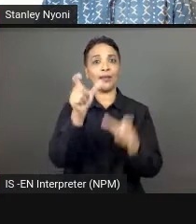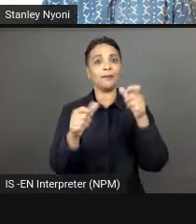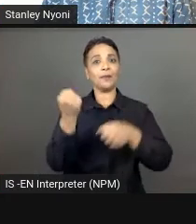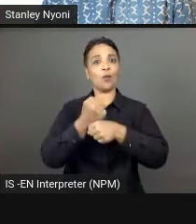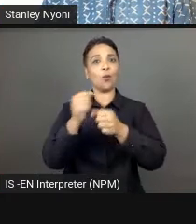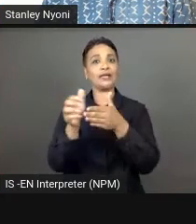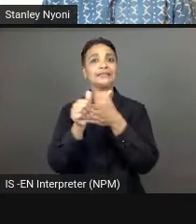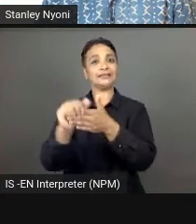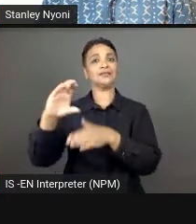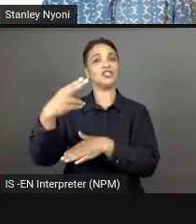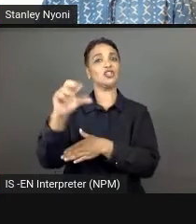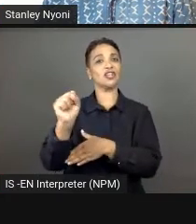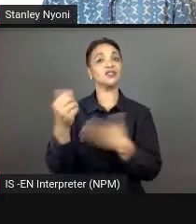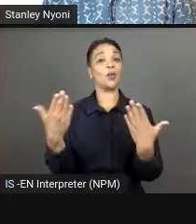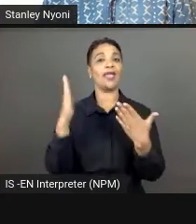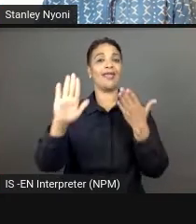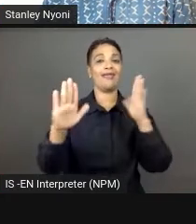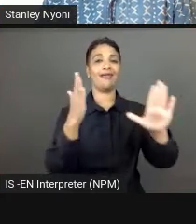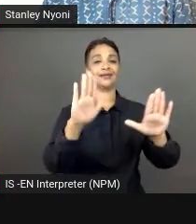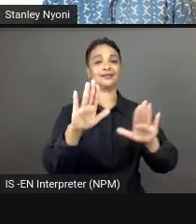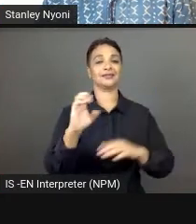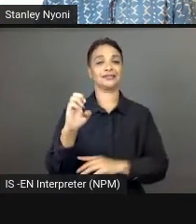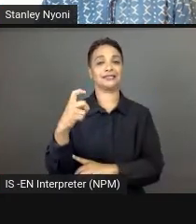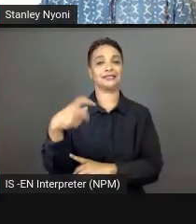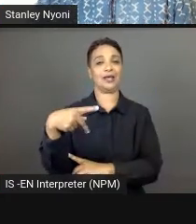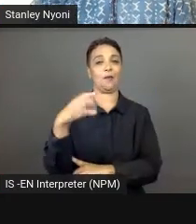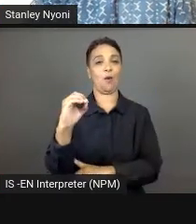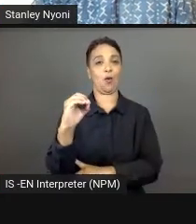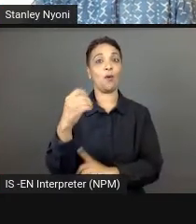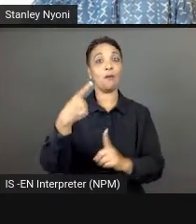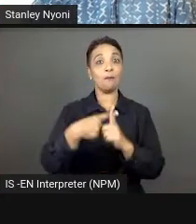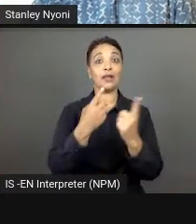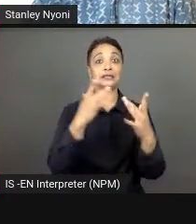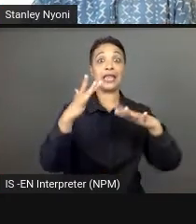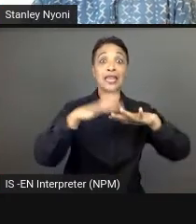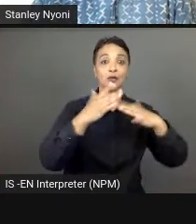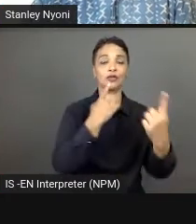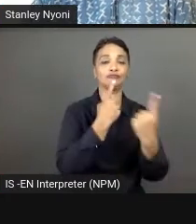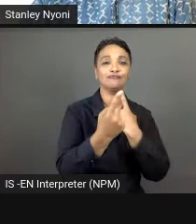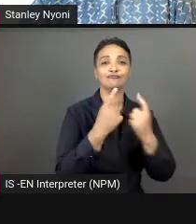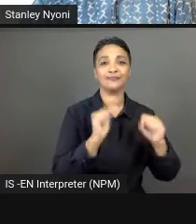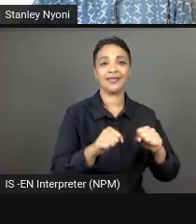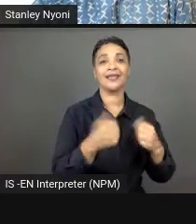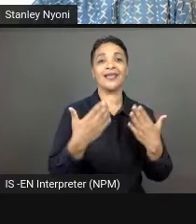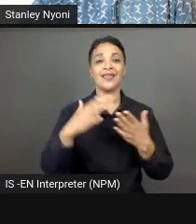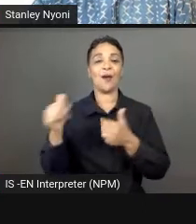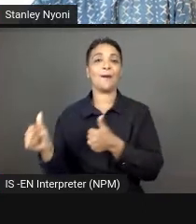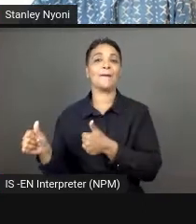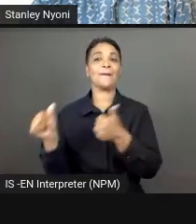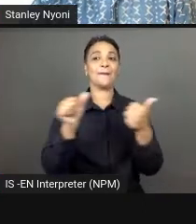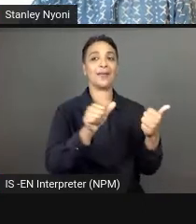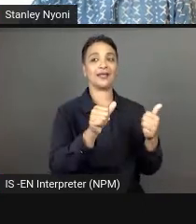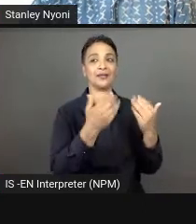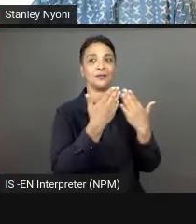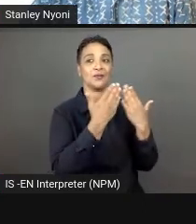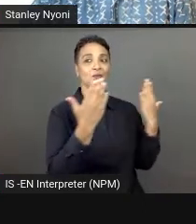network with each other at dedicated times. And let's go back to the word cloud and see what